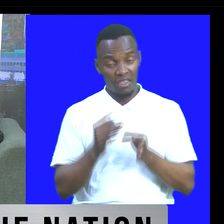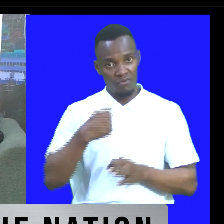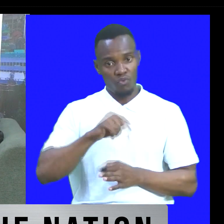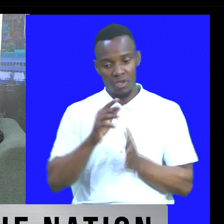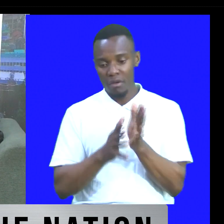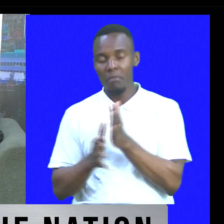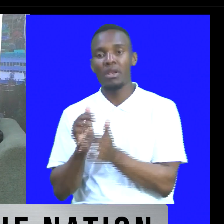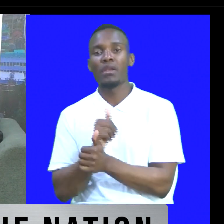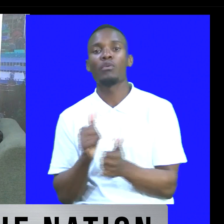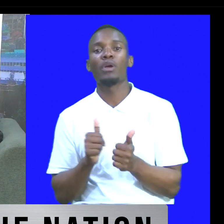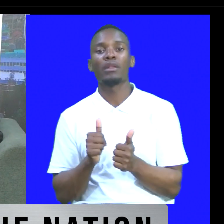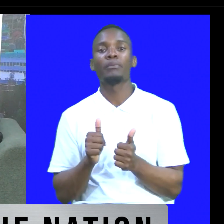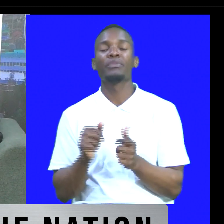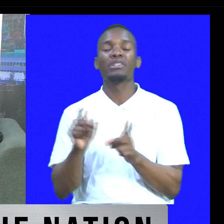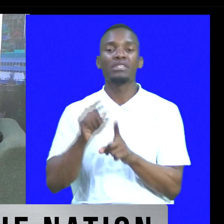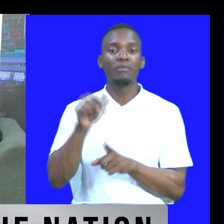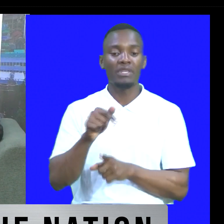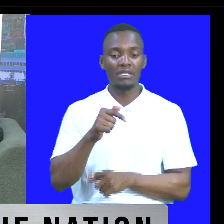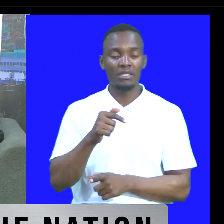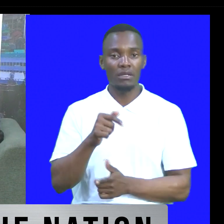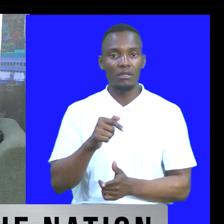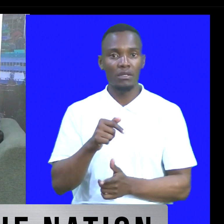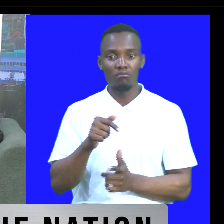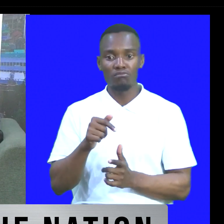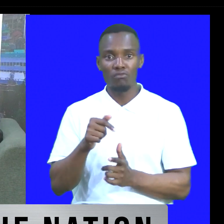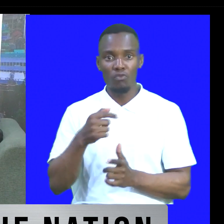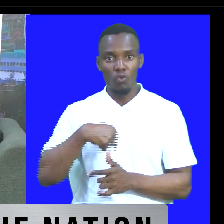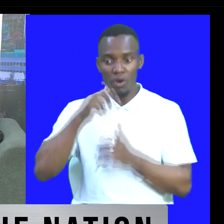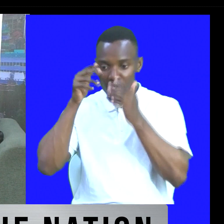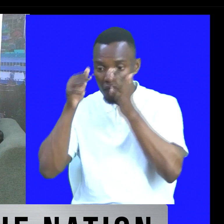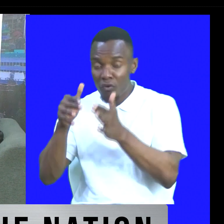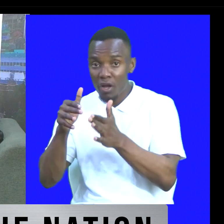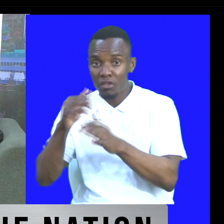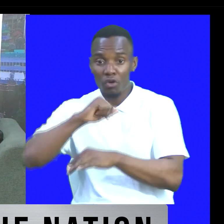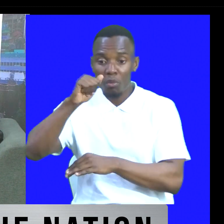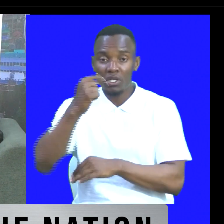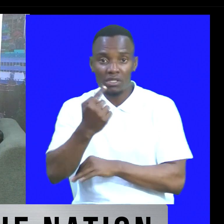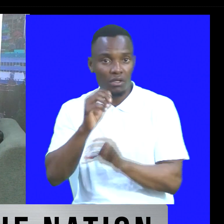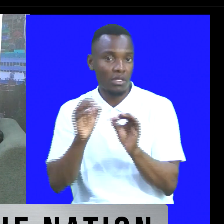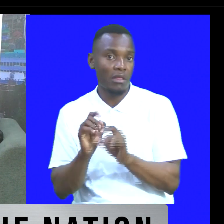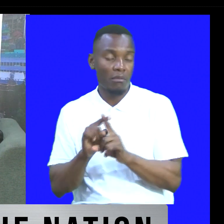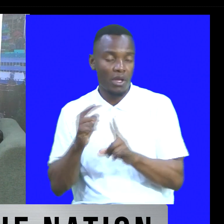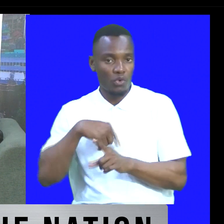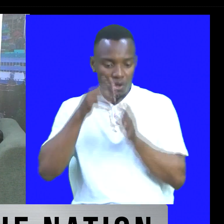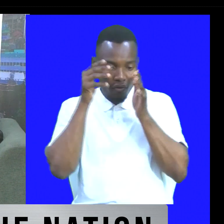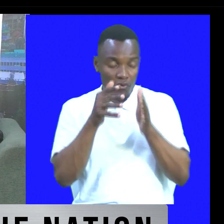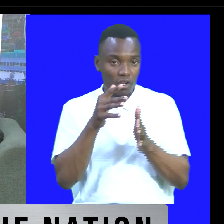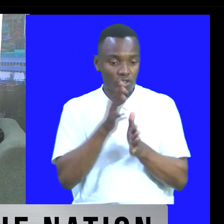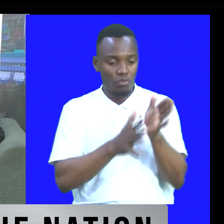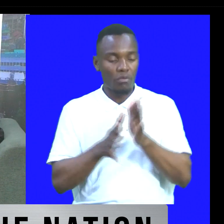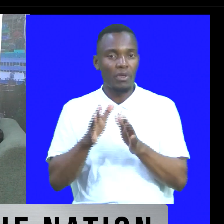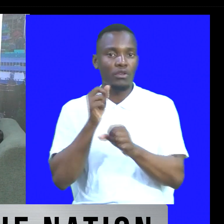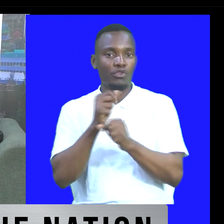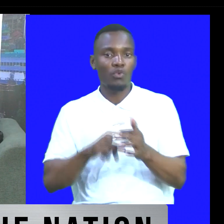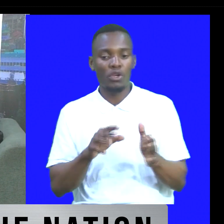It Right. gives us something to do in that year, so that we don't only concentrate on the politics, and we can also concentrate on preparing ourselves to go to